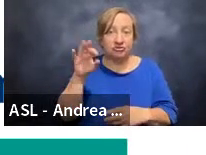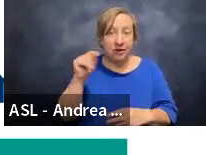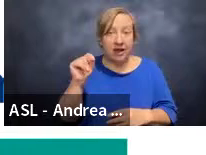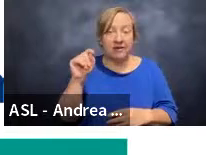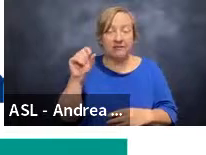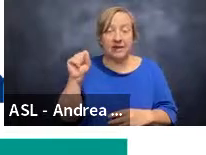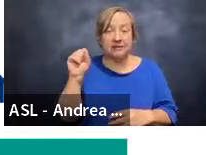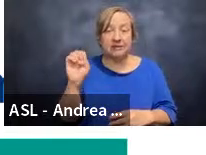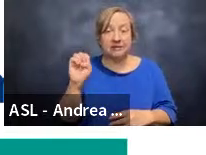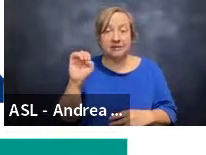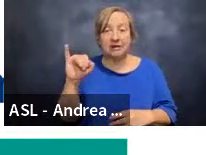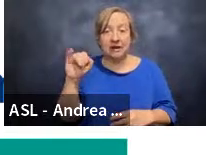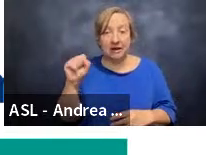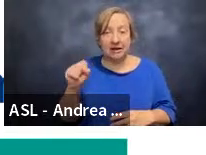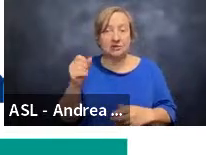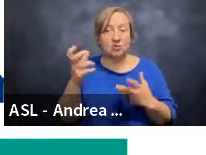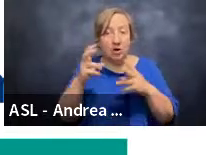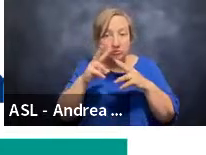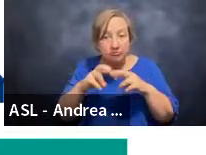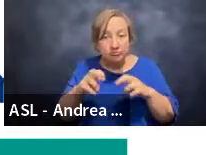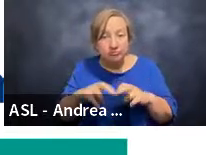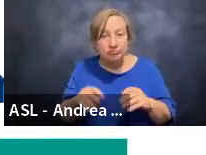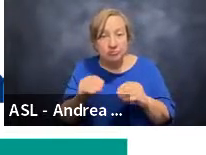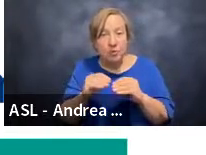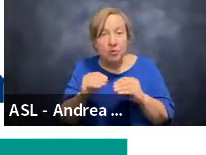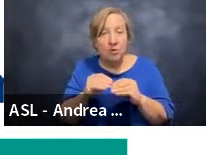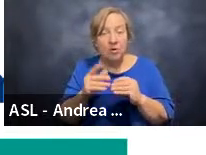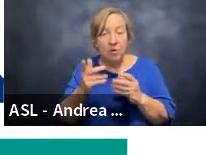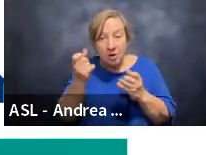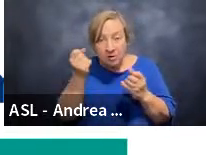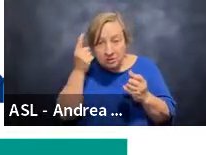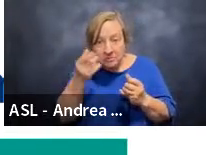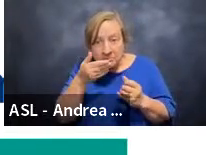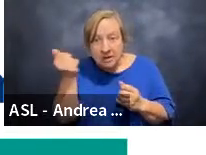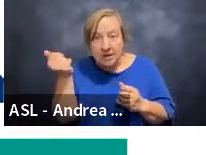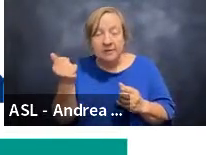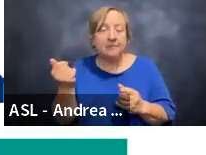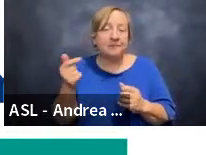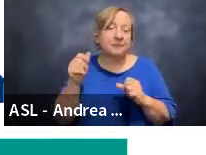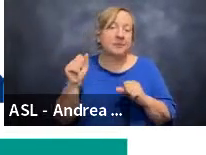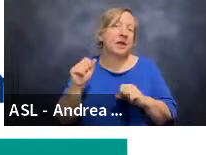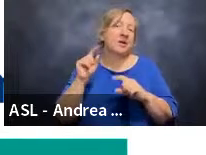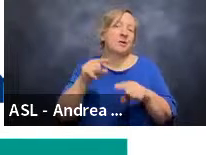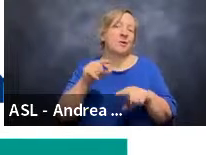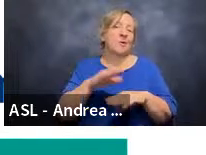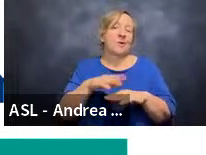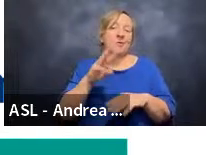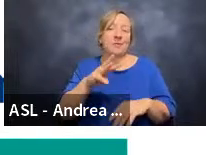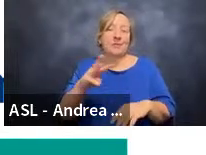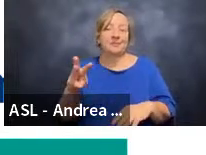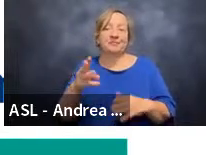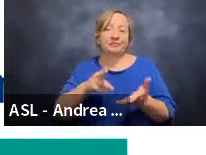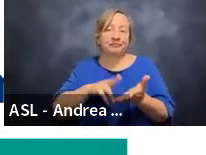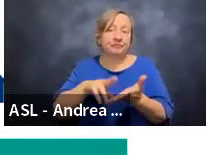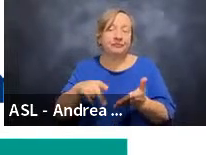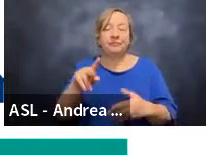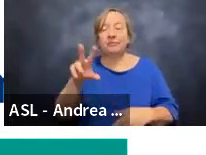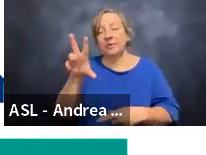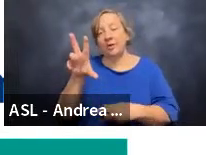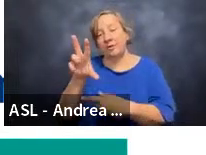SEIS and you want to dig a little deeper into it and understand it, you can go to our website and sign up for a